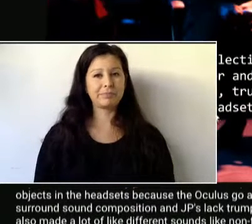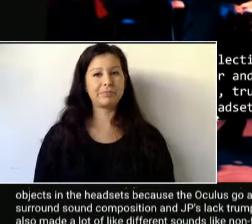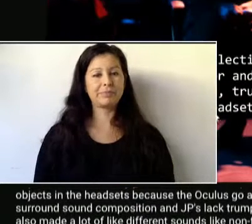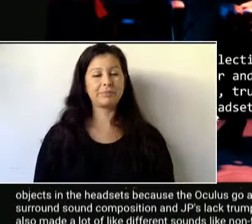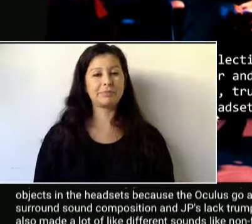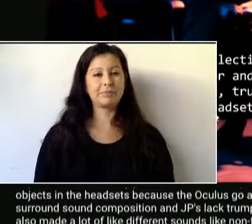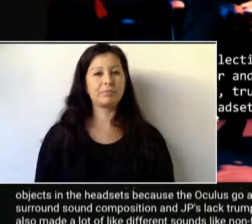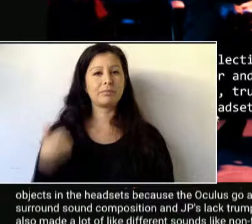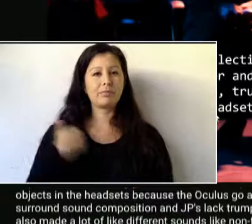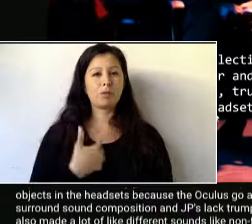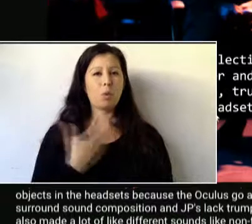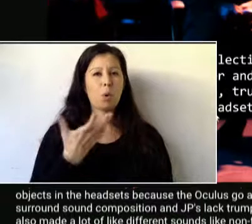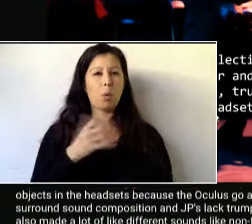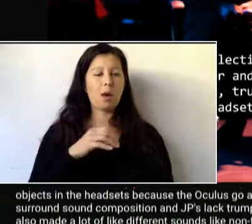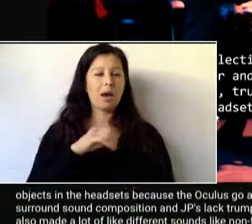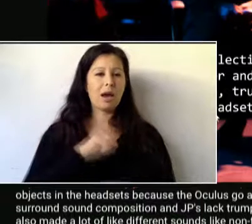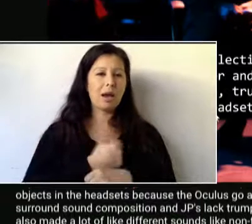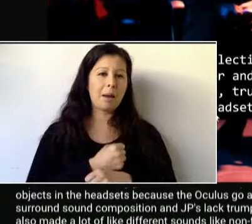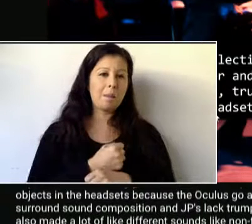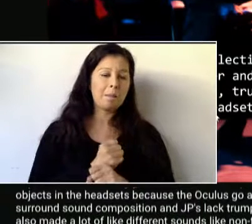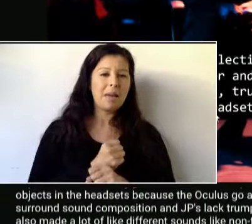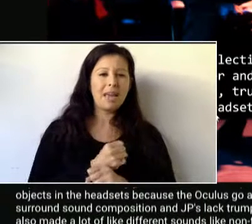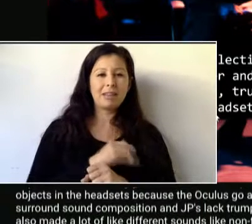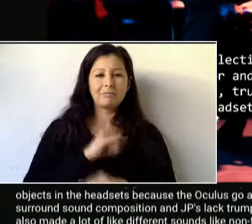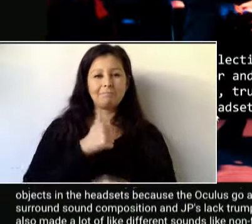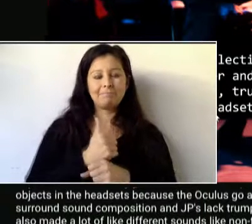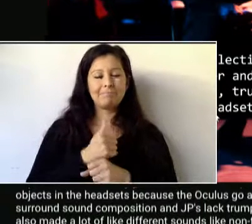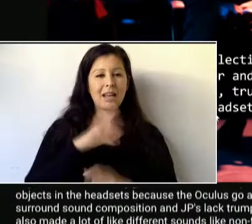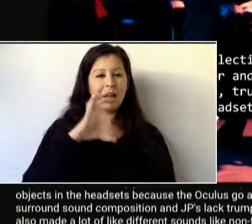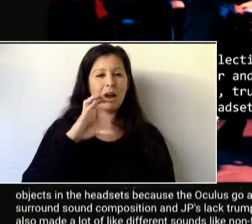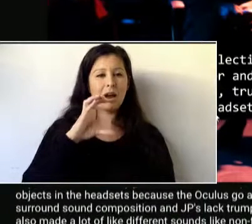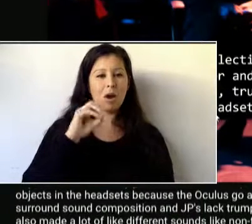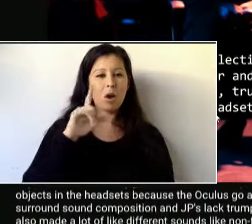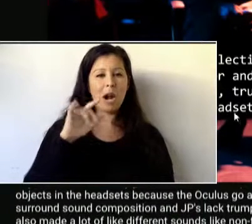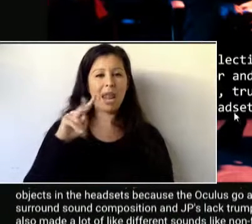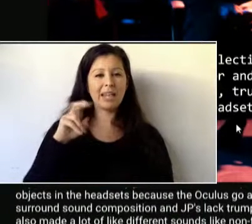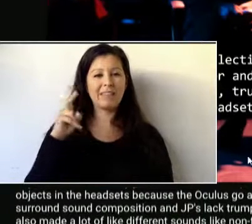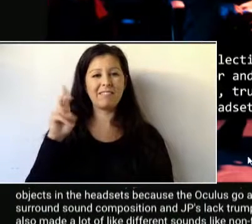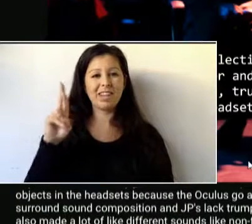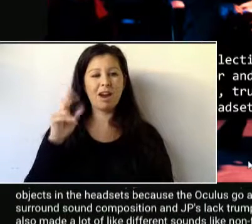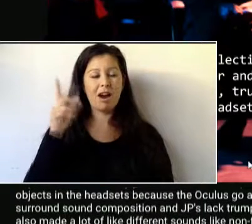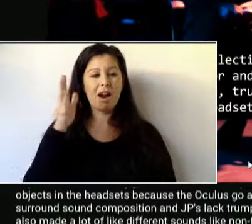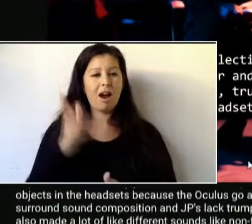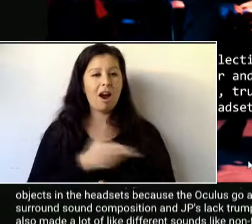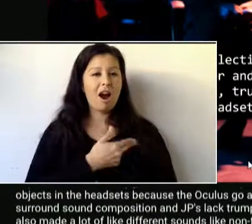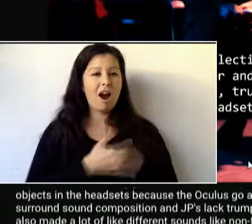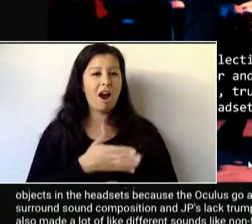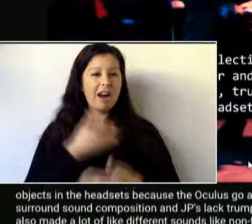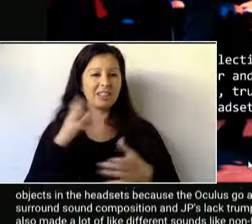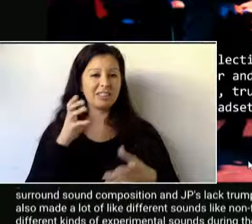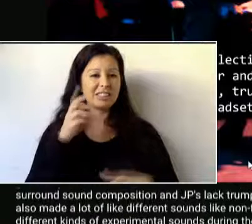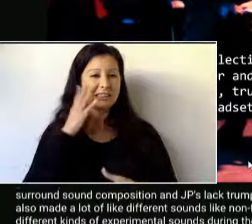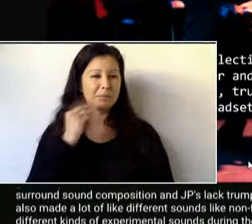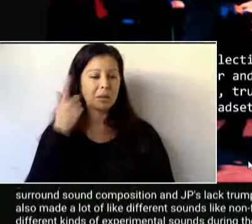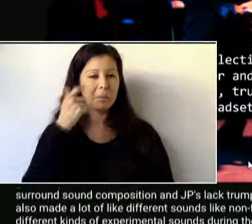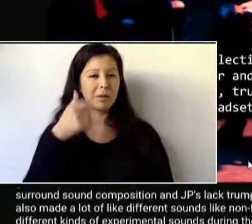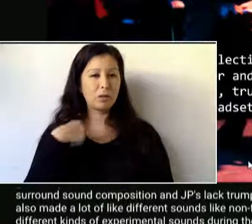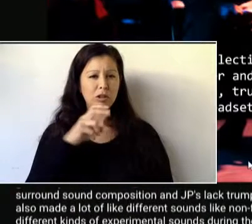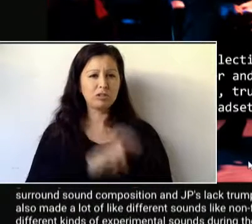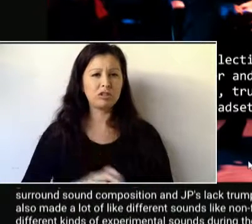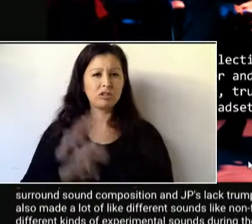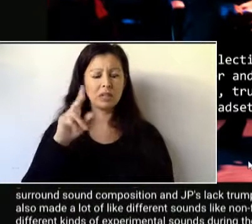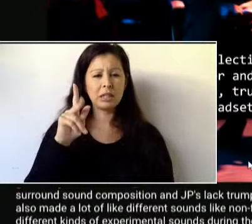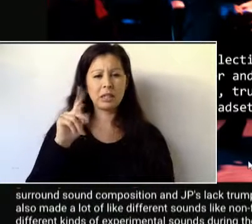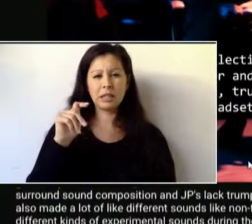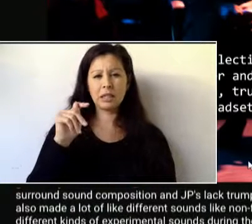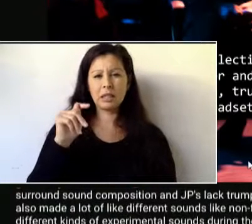So yeah, we wanted to create a collective VR concert experience because, you know, throughout touring Tidal Traces, we